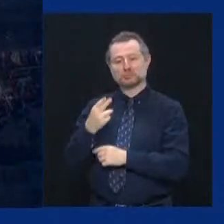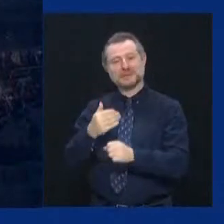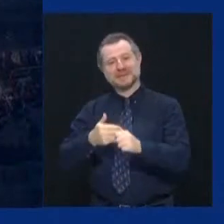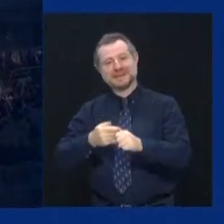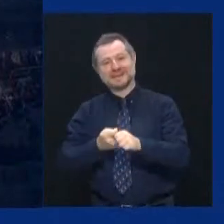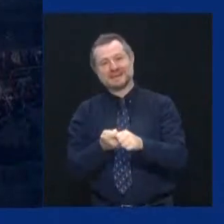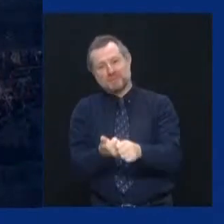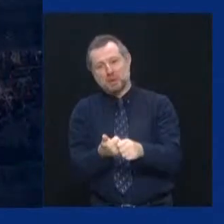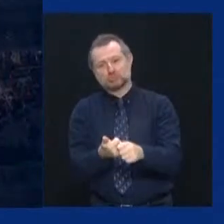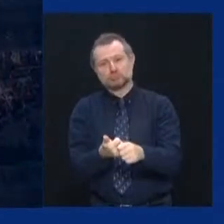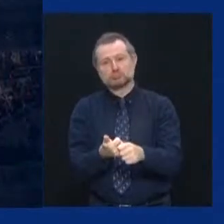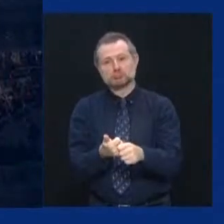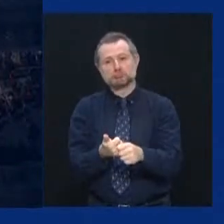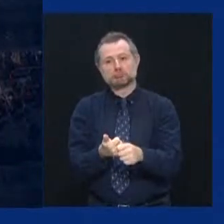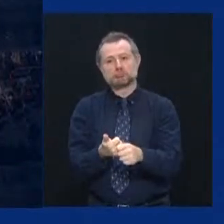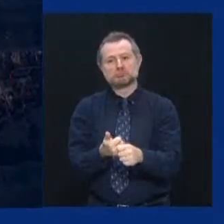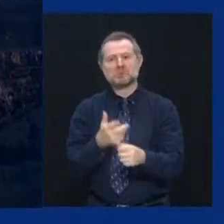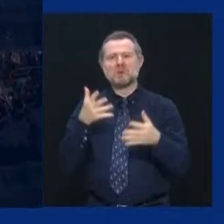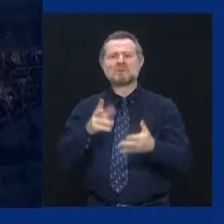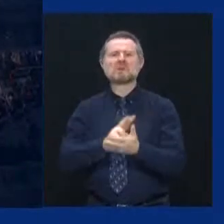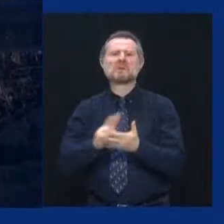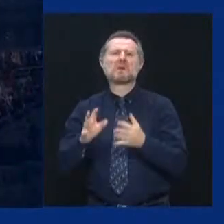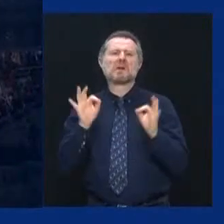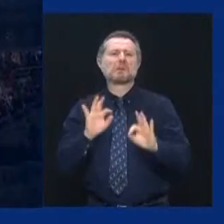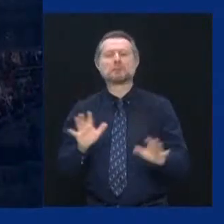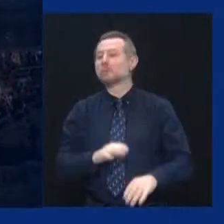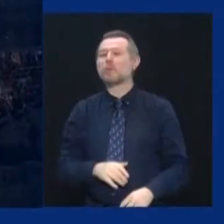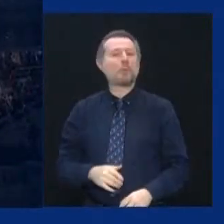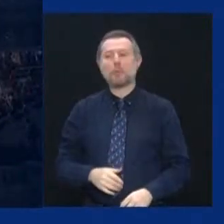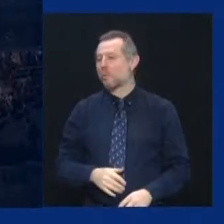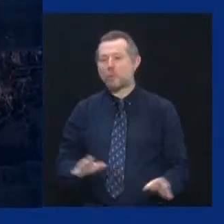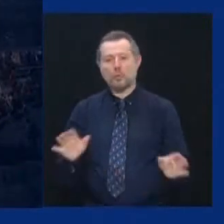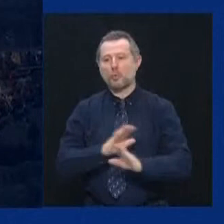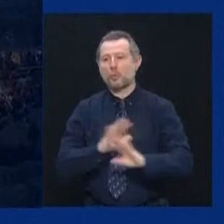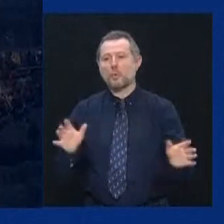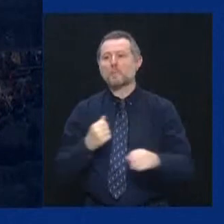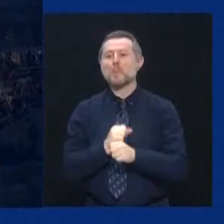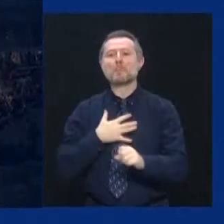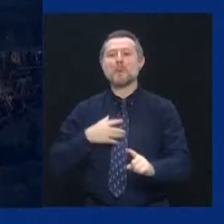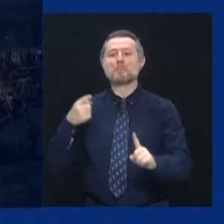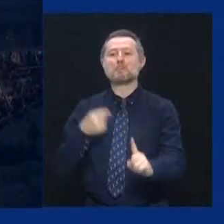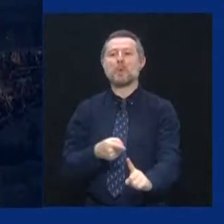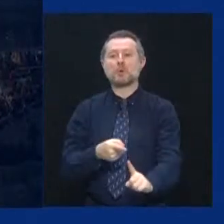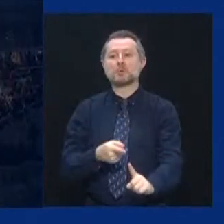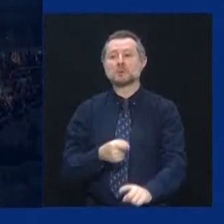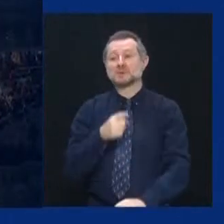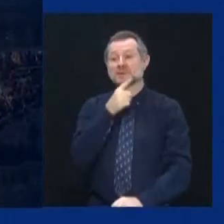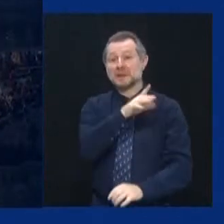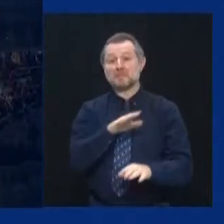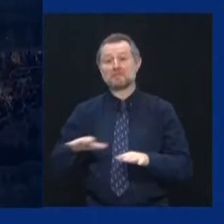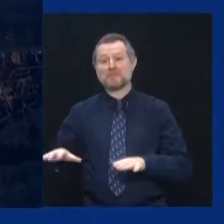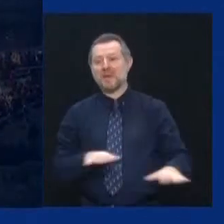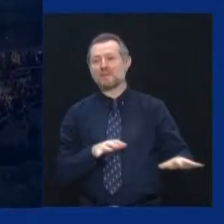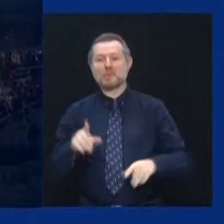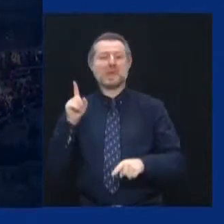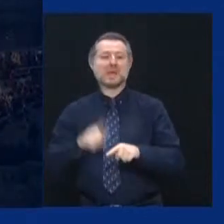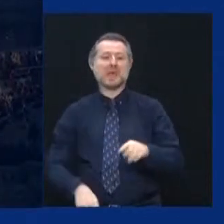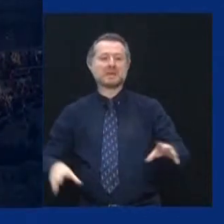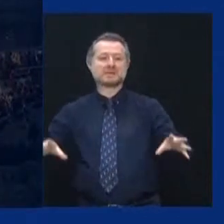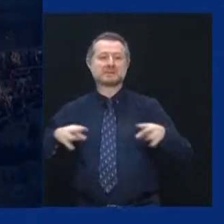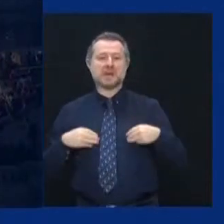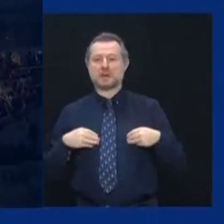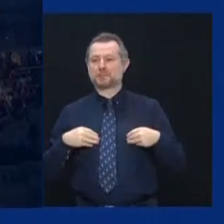point. The point is the statement that we do not tolerate this as a government. That's